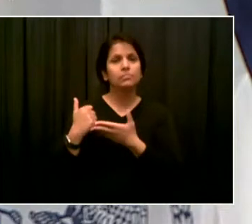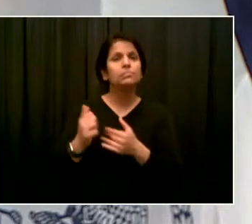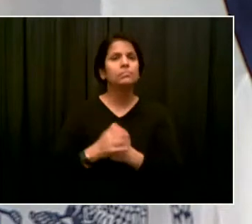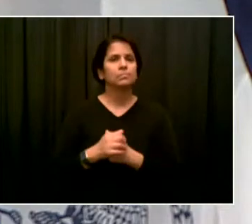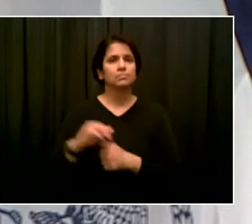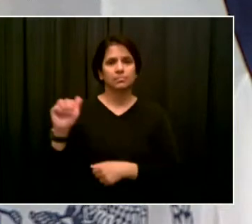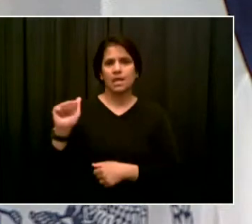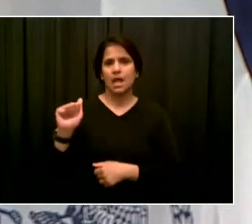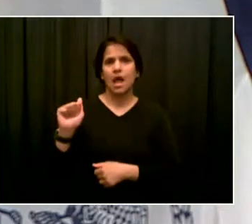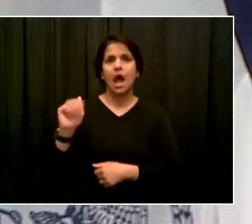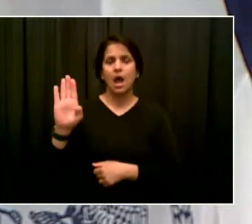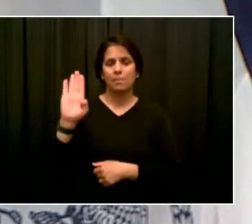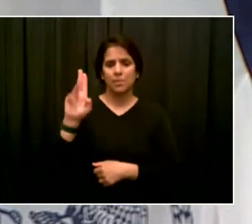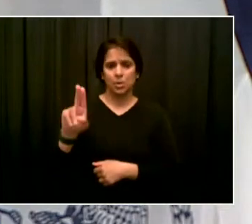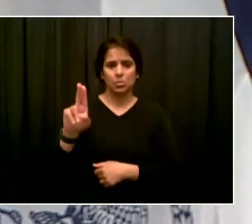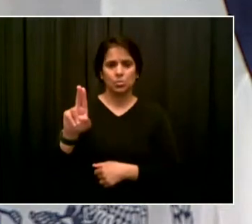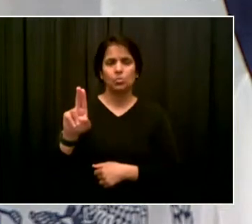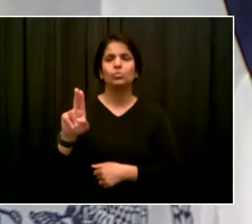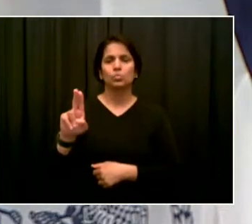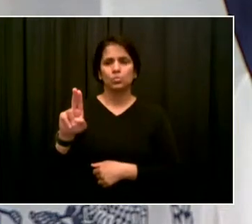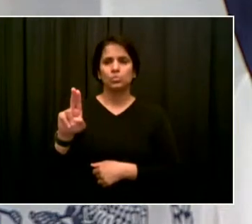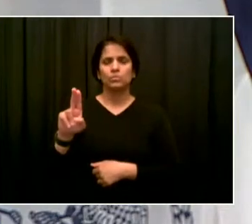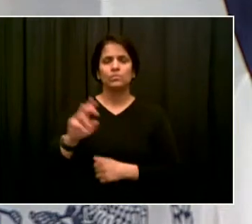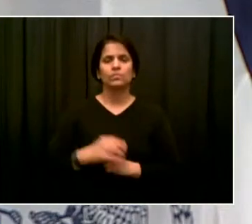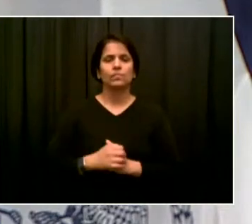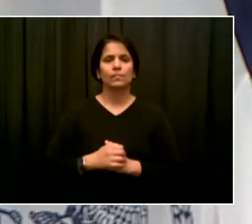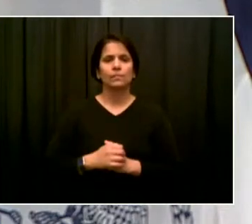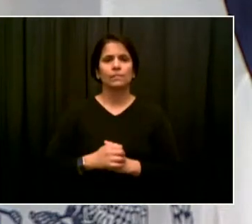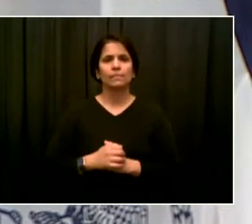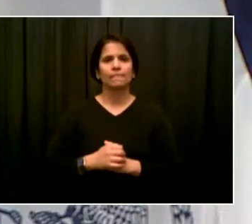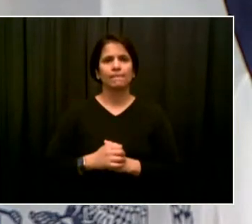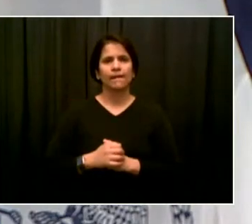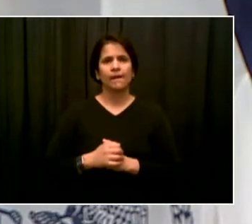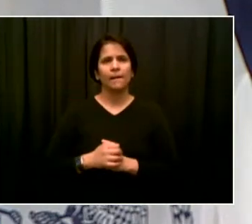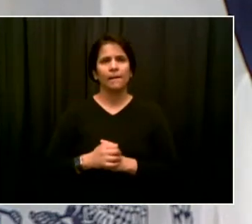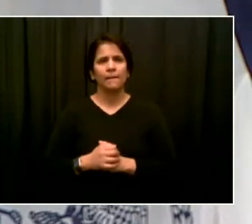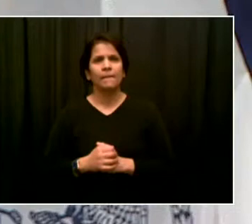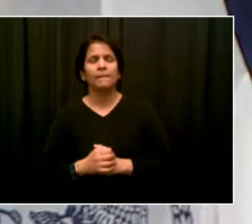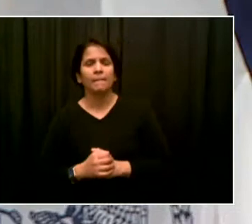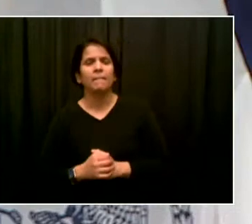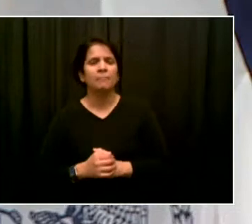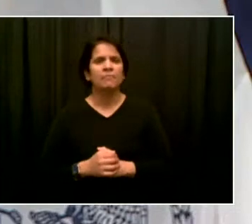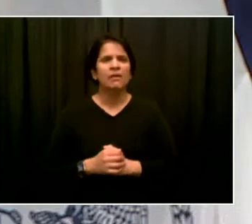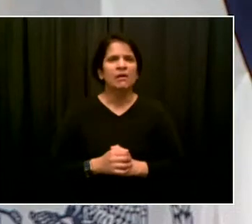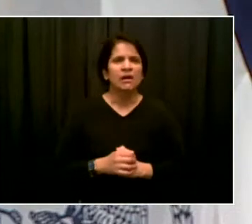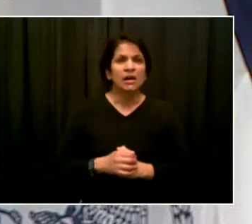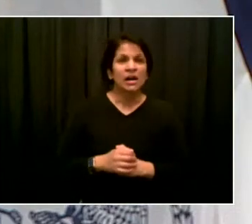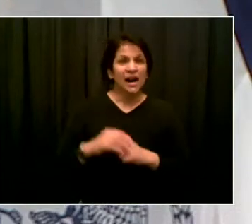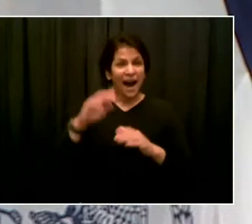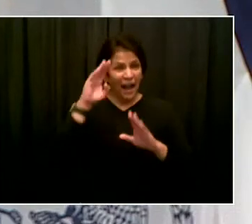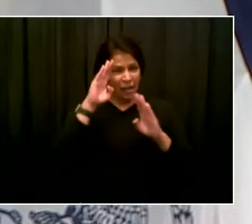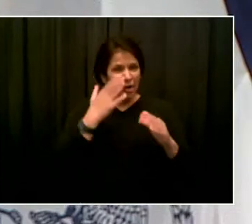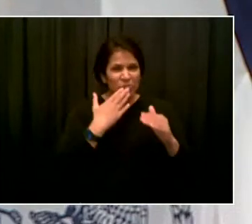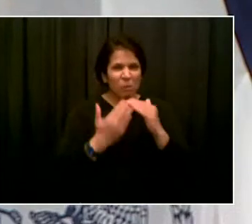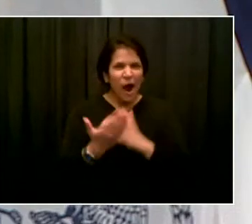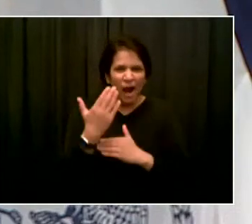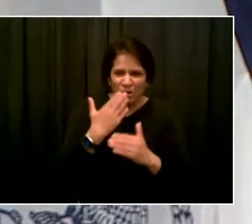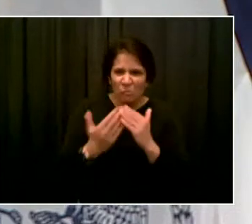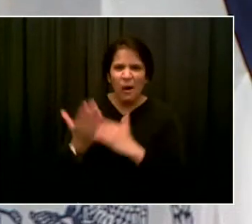Hello, Mayor. How are you? Good, Abu. How you been? Good. Thank you so much, Mayor. All right, I'd like to know,